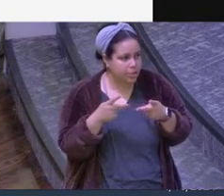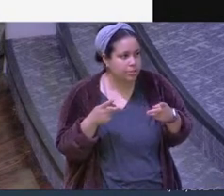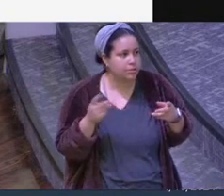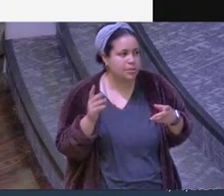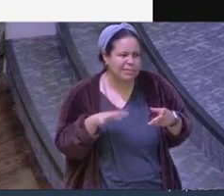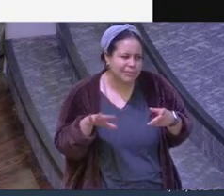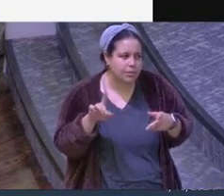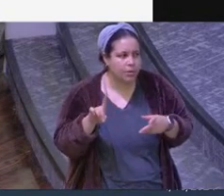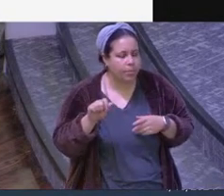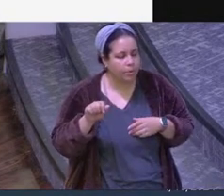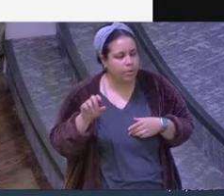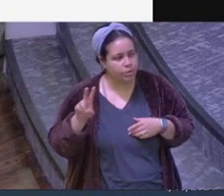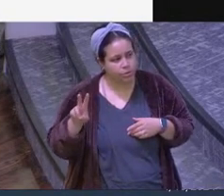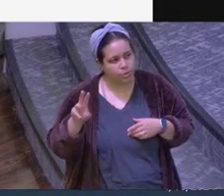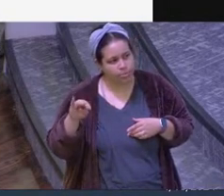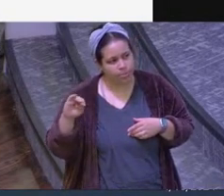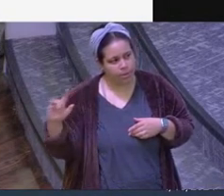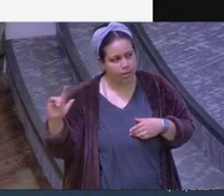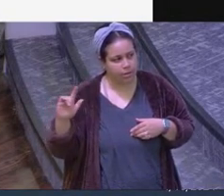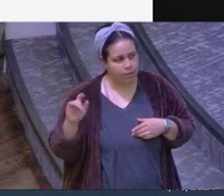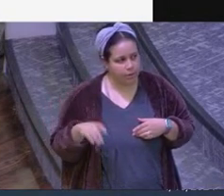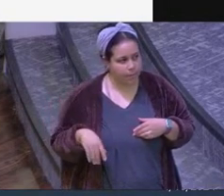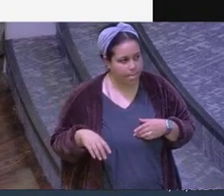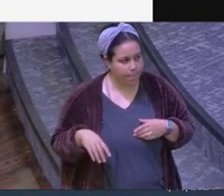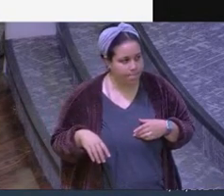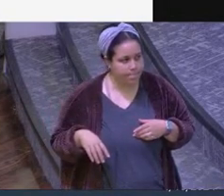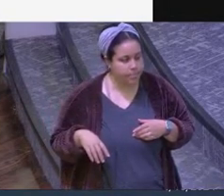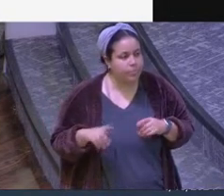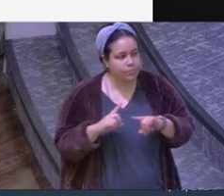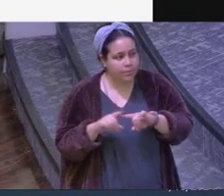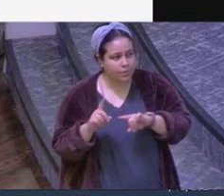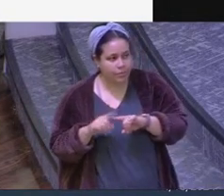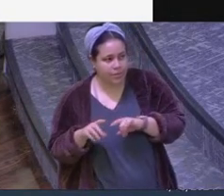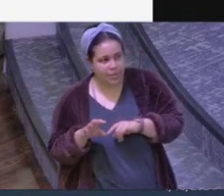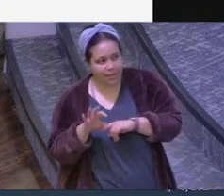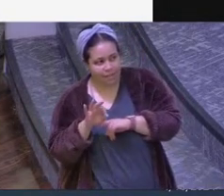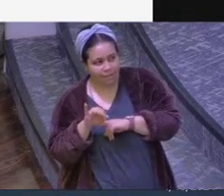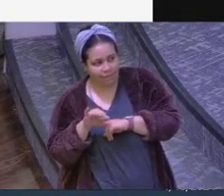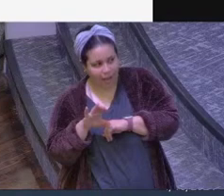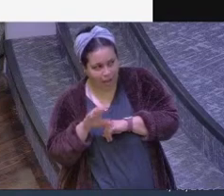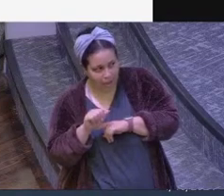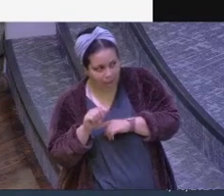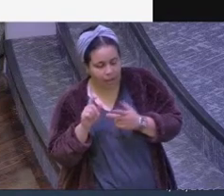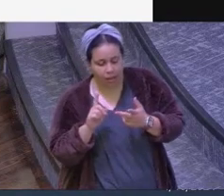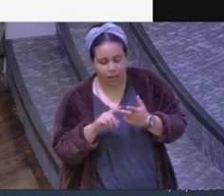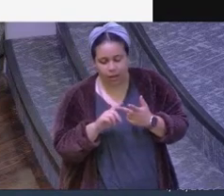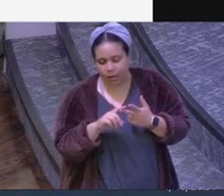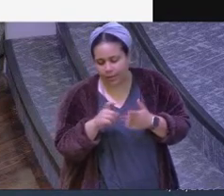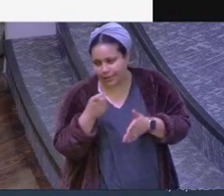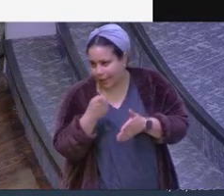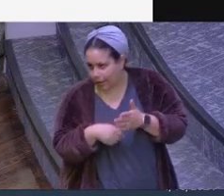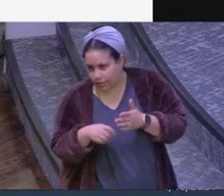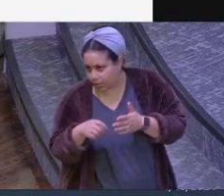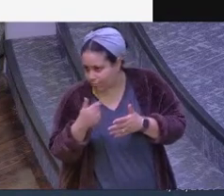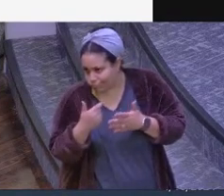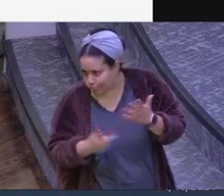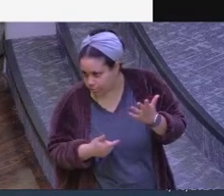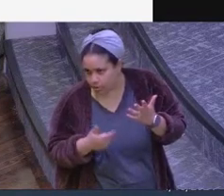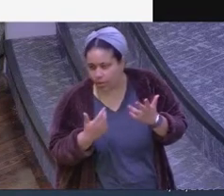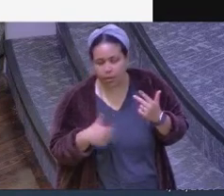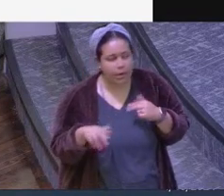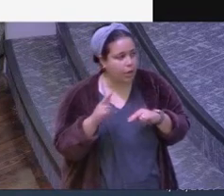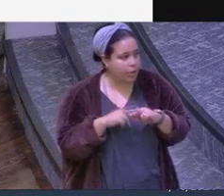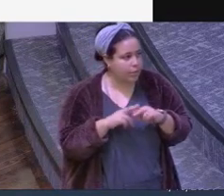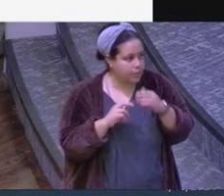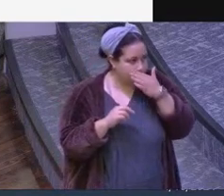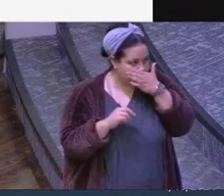about $1.2 million. Other net differences is mostly FICA and some other taxes that, you know, because of the increases in some of these